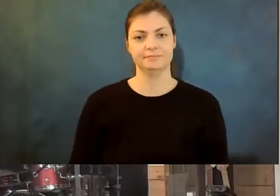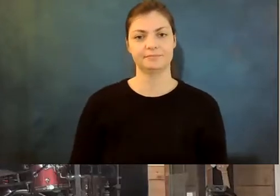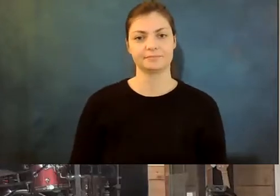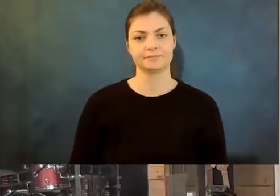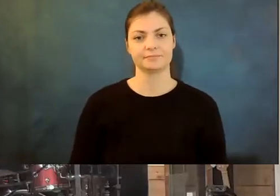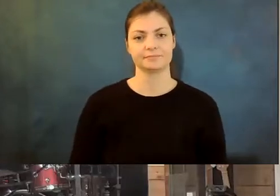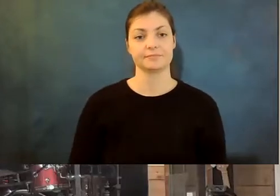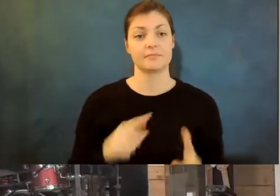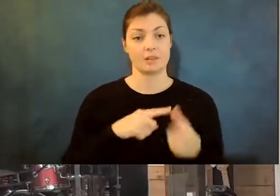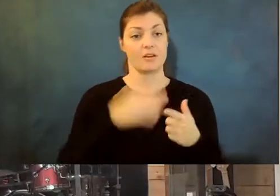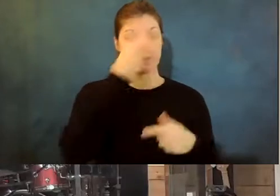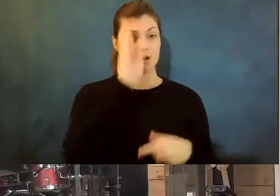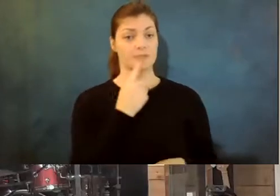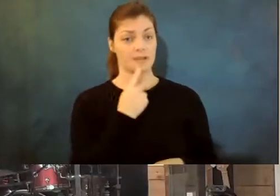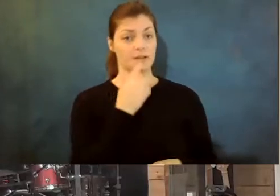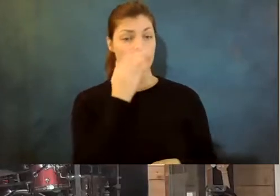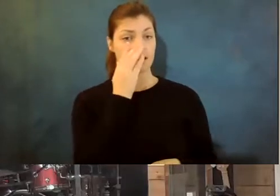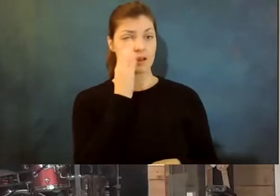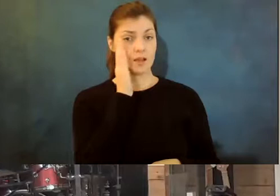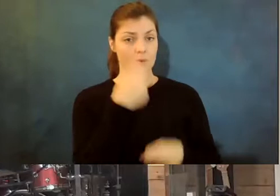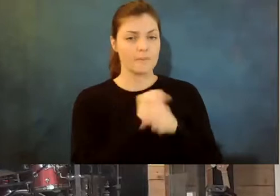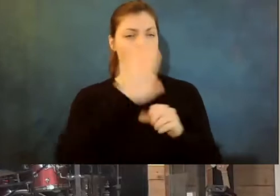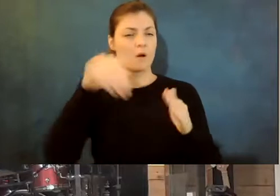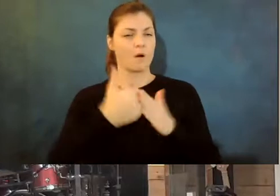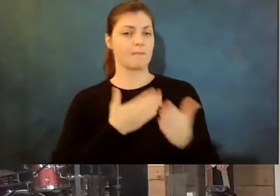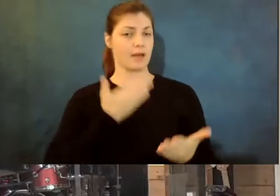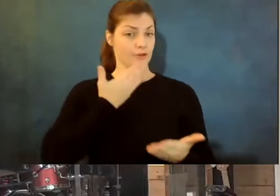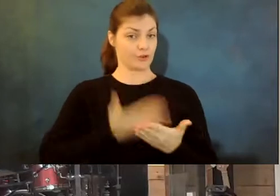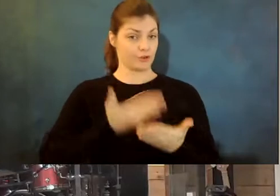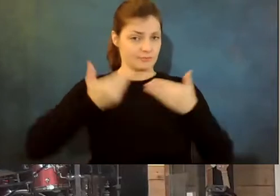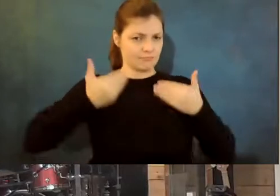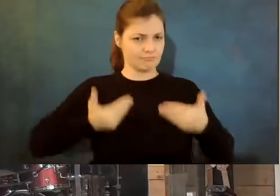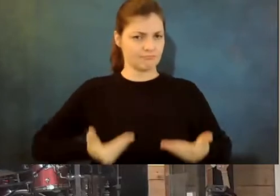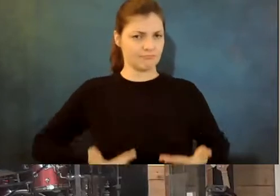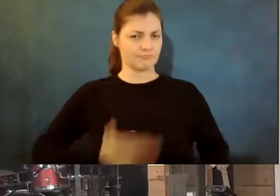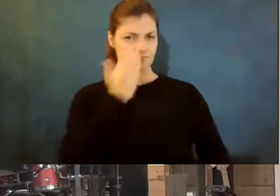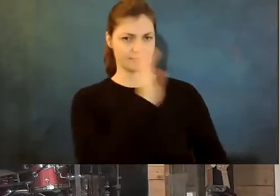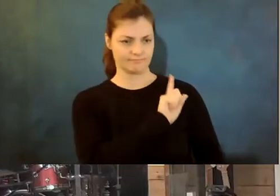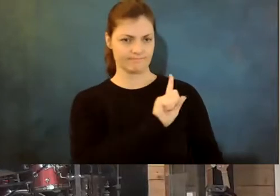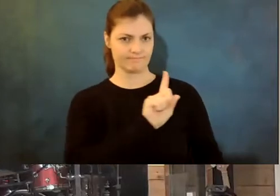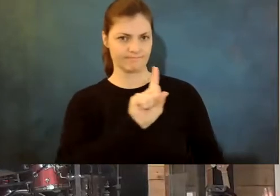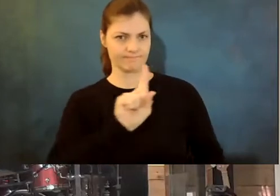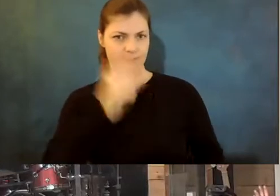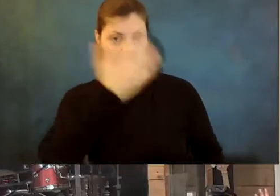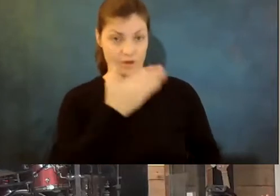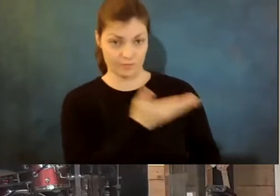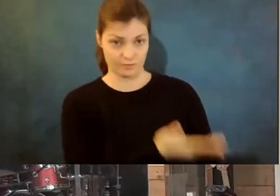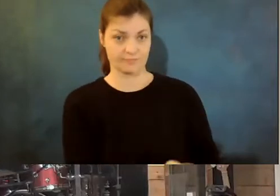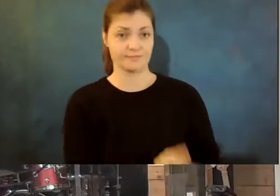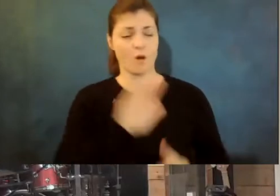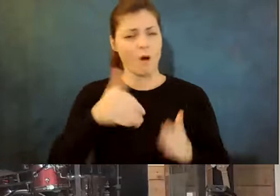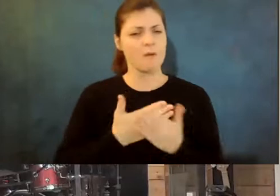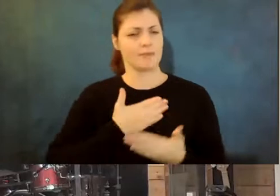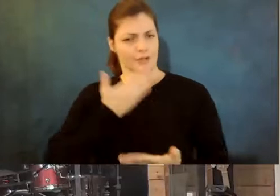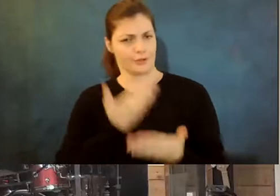I will make all my goodness pass before you. Do you know how awesome that is? God says, I'm going to make all my